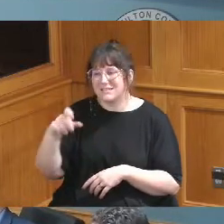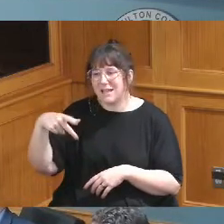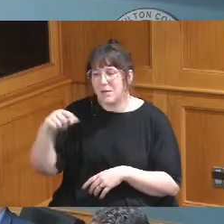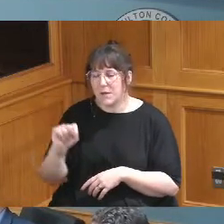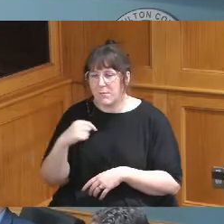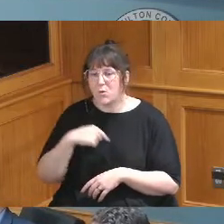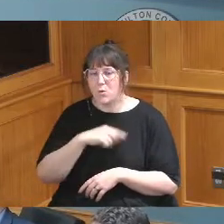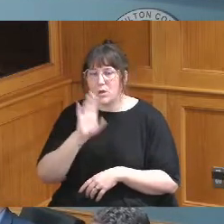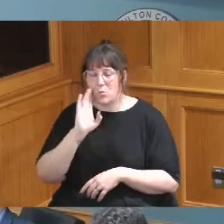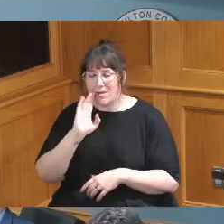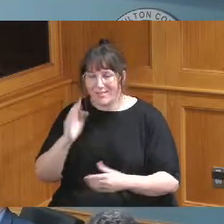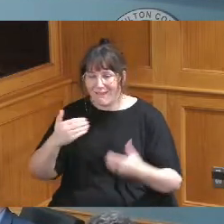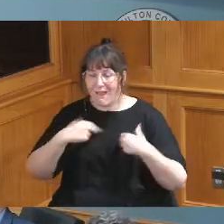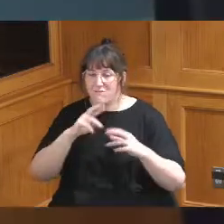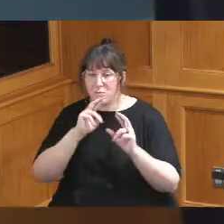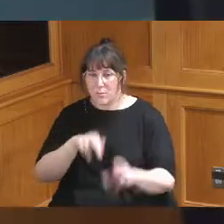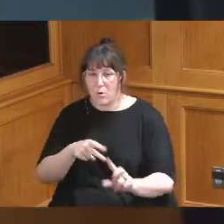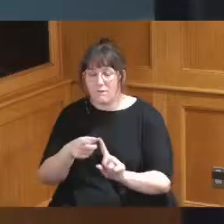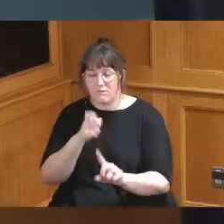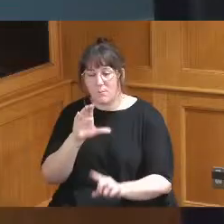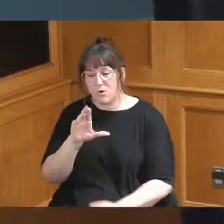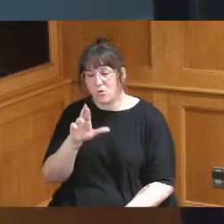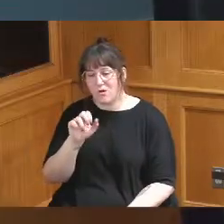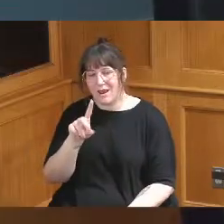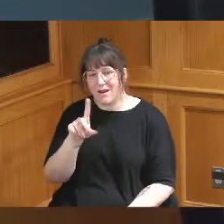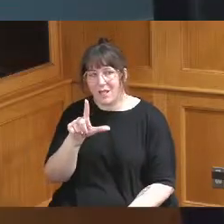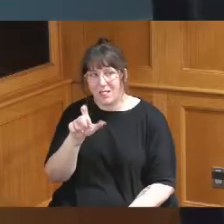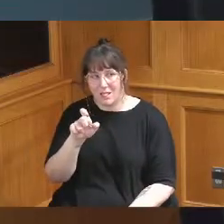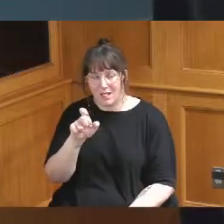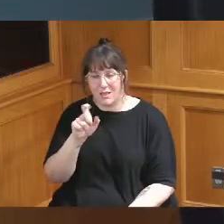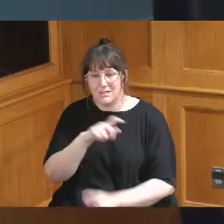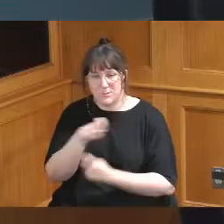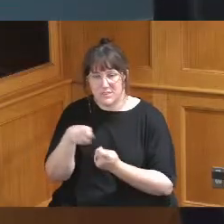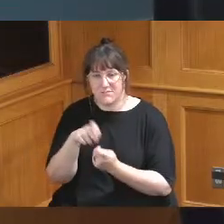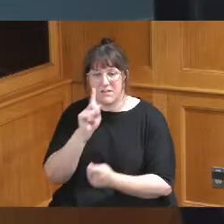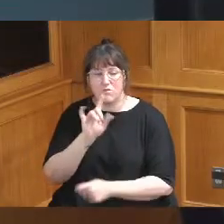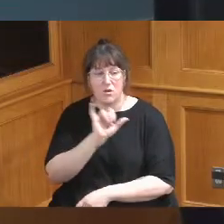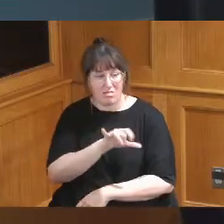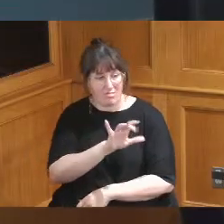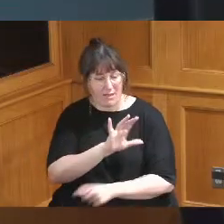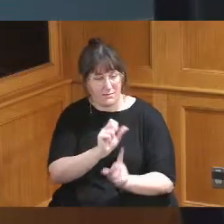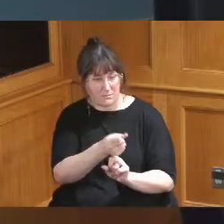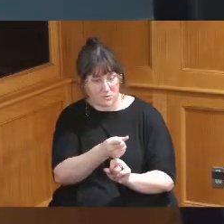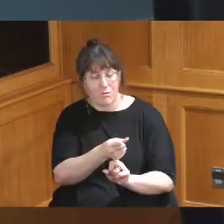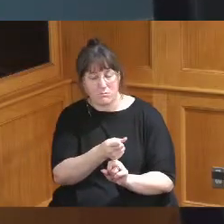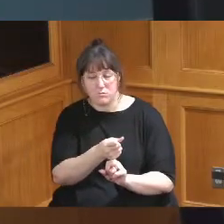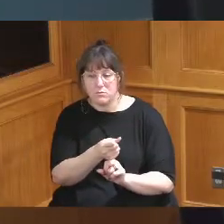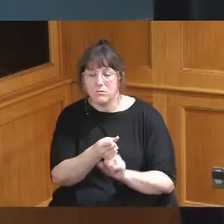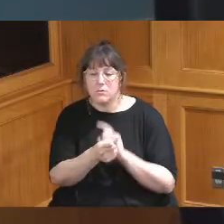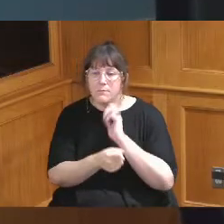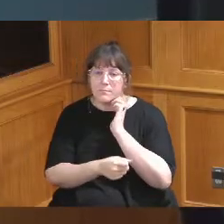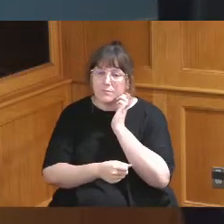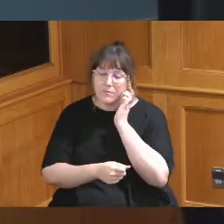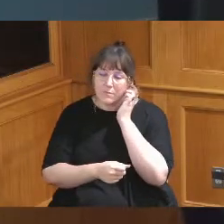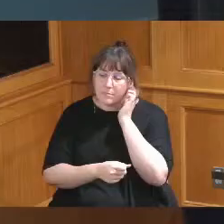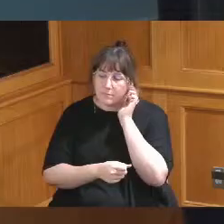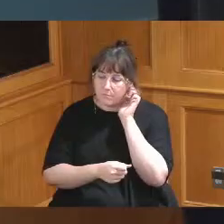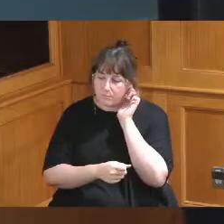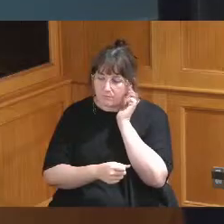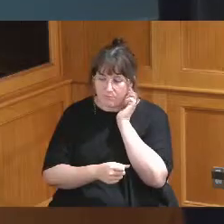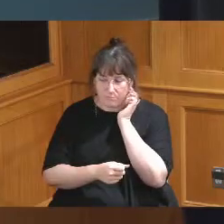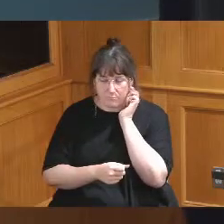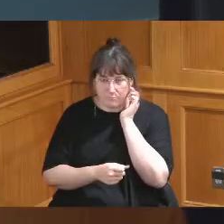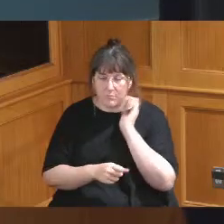we will be doing a report out from Cradle, specifically on what you're talking about, and also they have